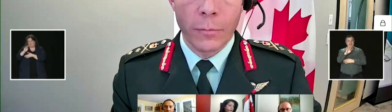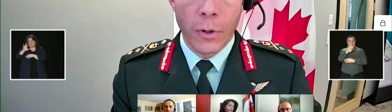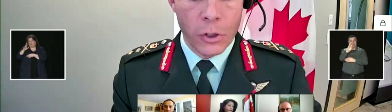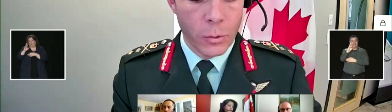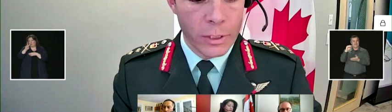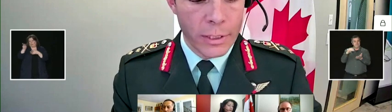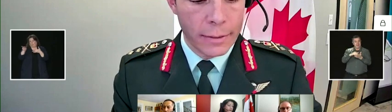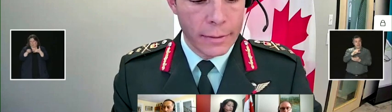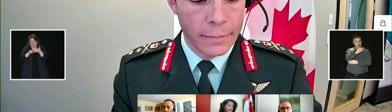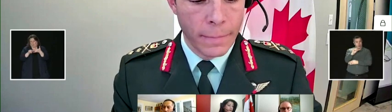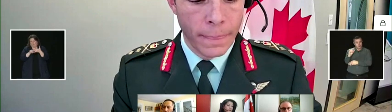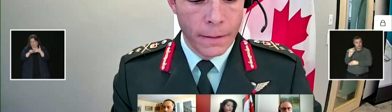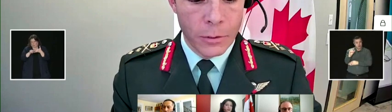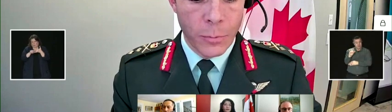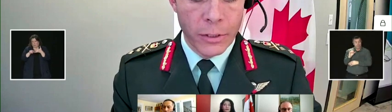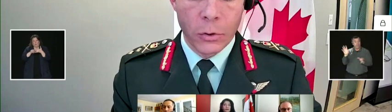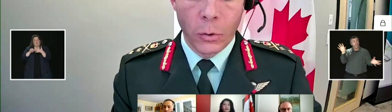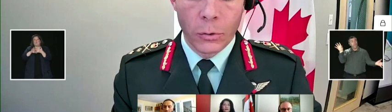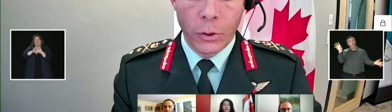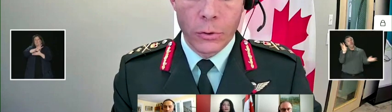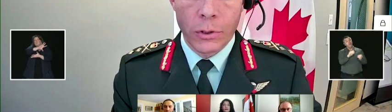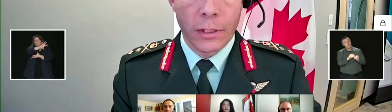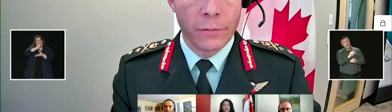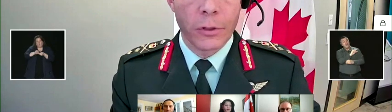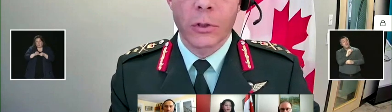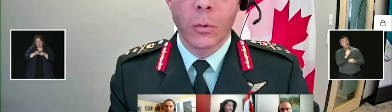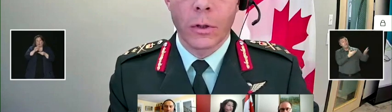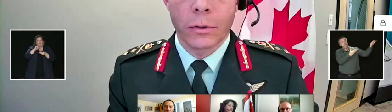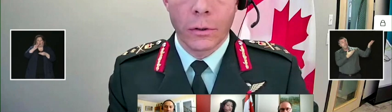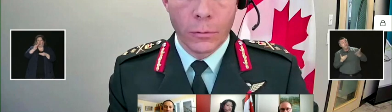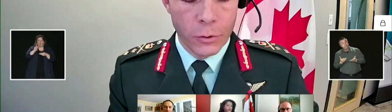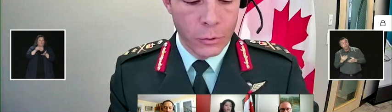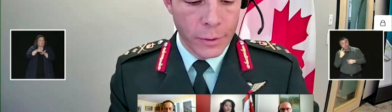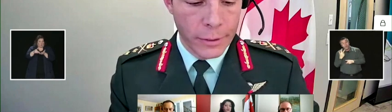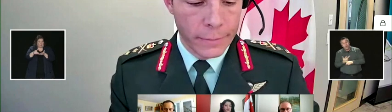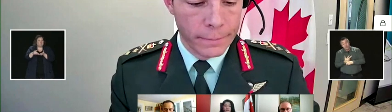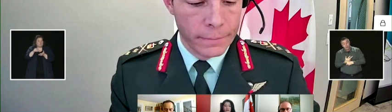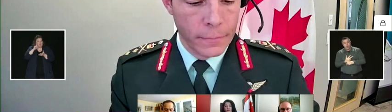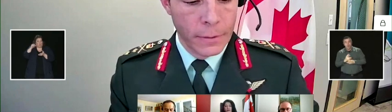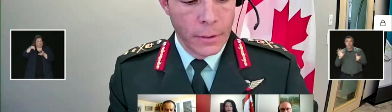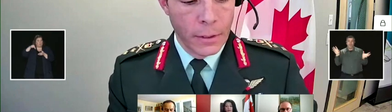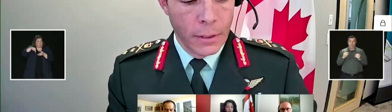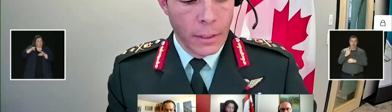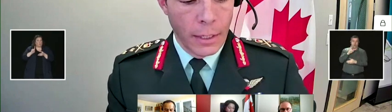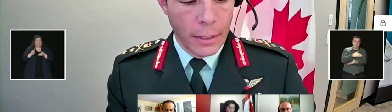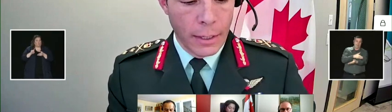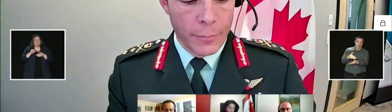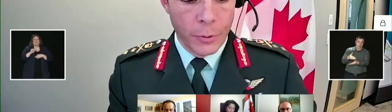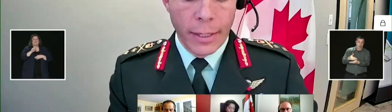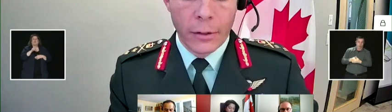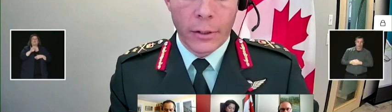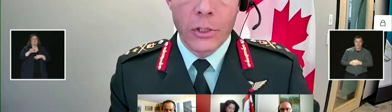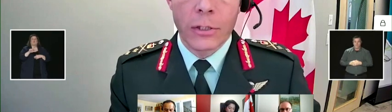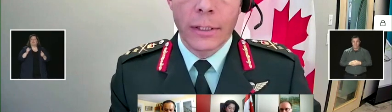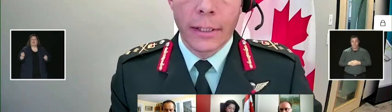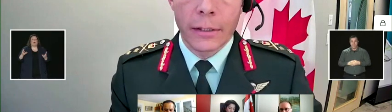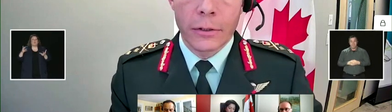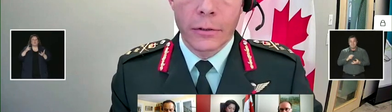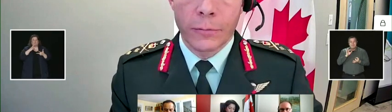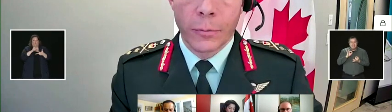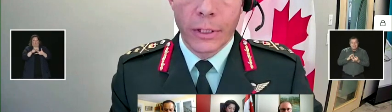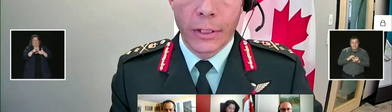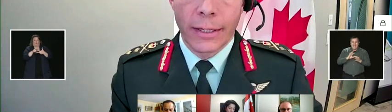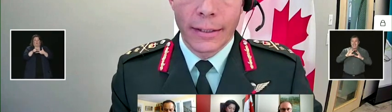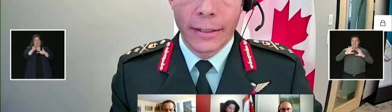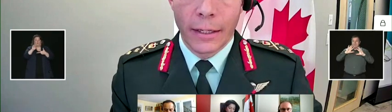the week of March 22nd. This brings the total doses delivered this quarter to over 2 million. April allocation